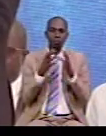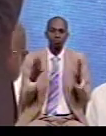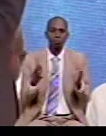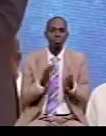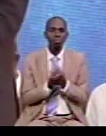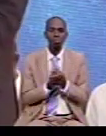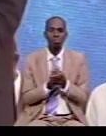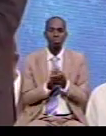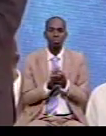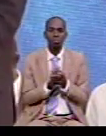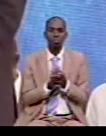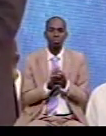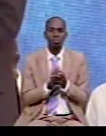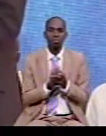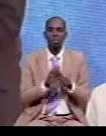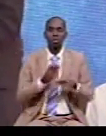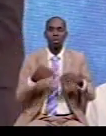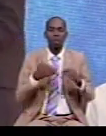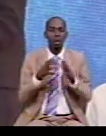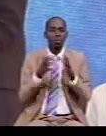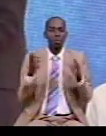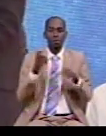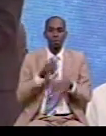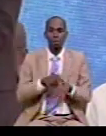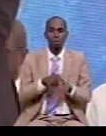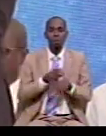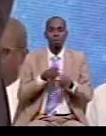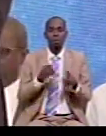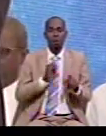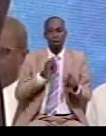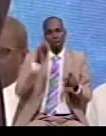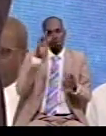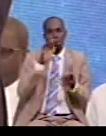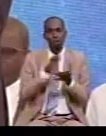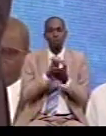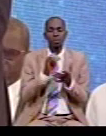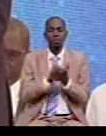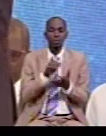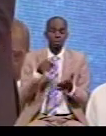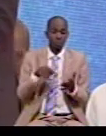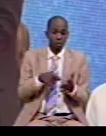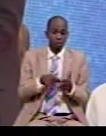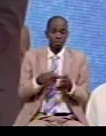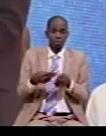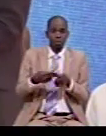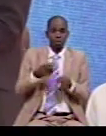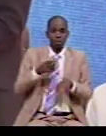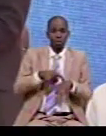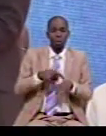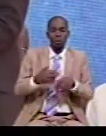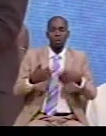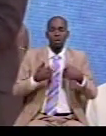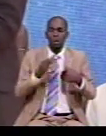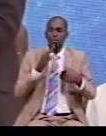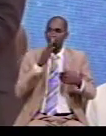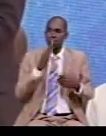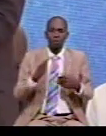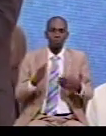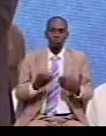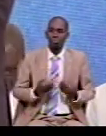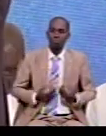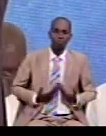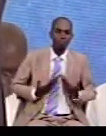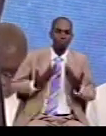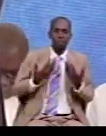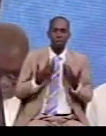session has been very exciting. This session has been very intriguing, and it is worth the time. Those